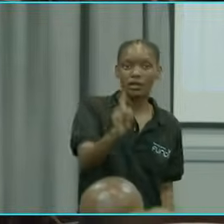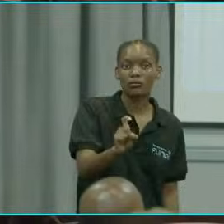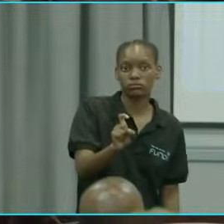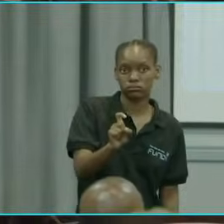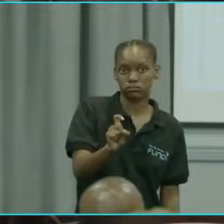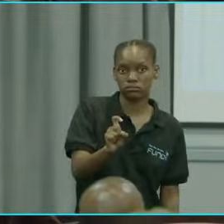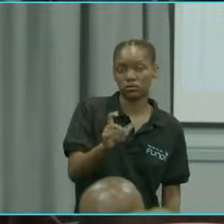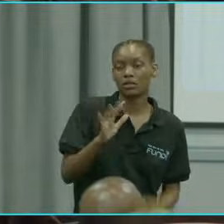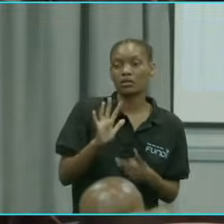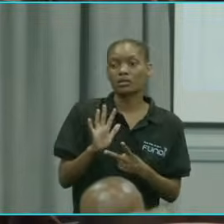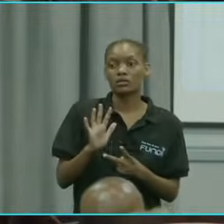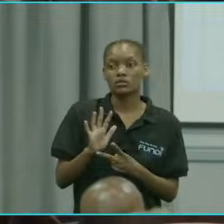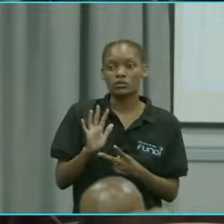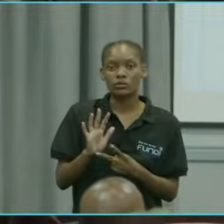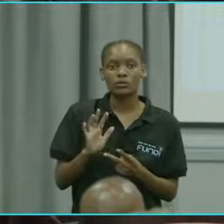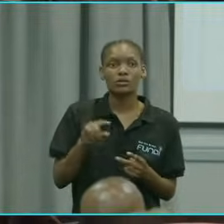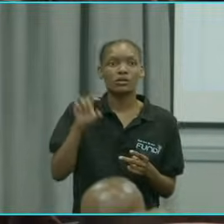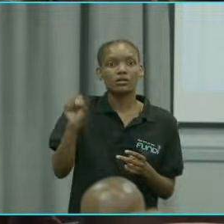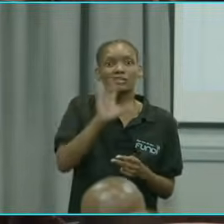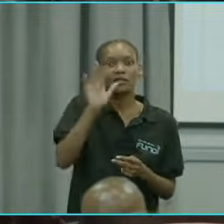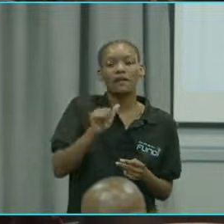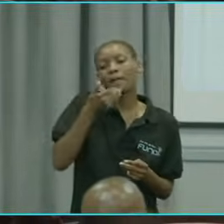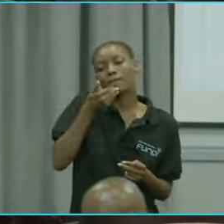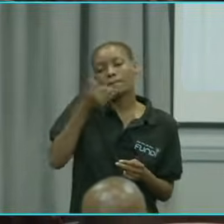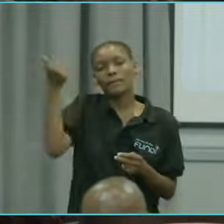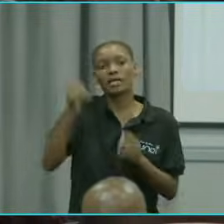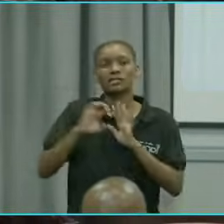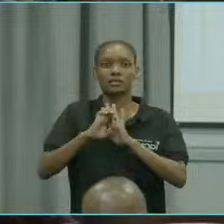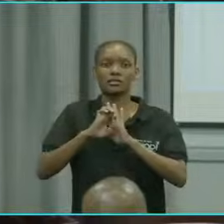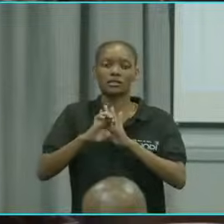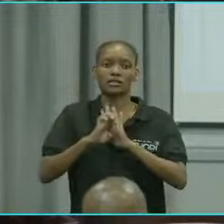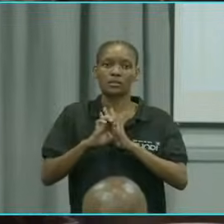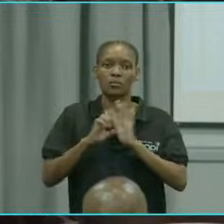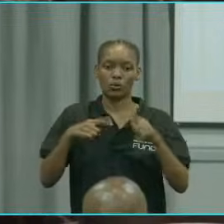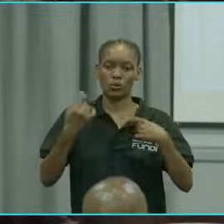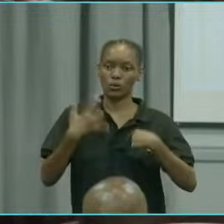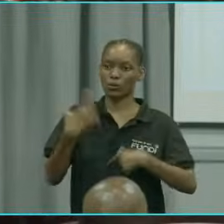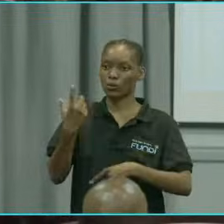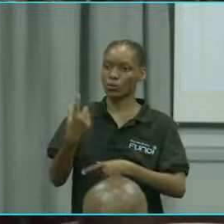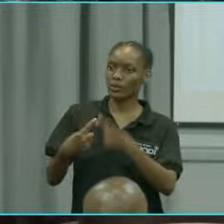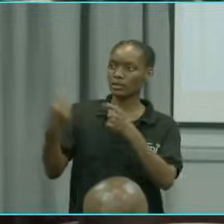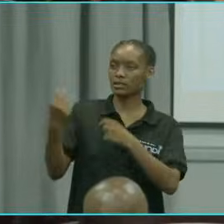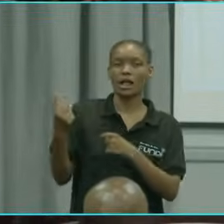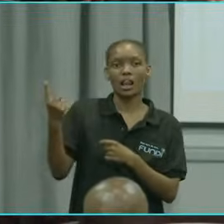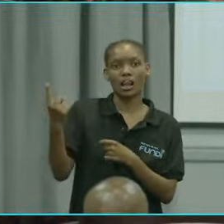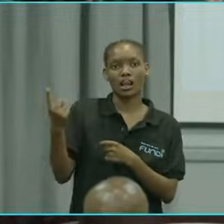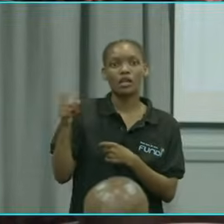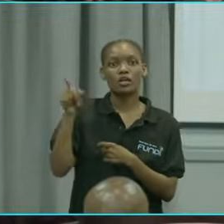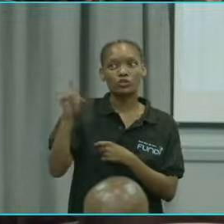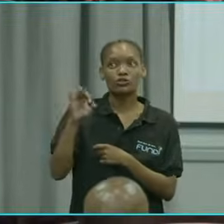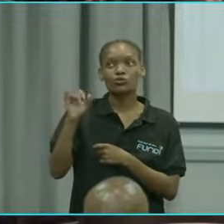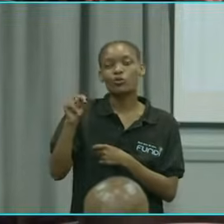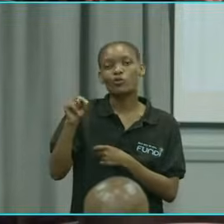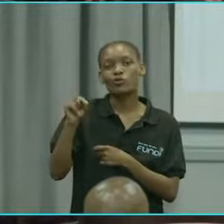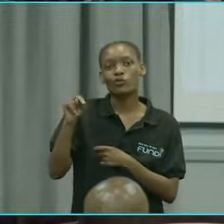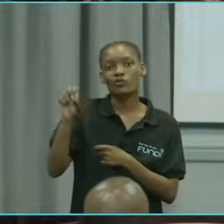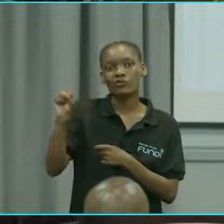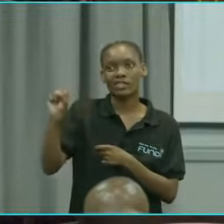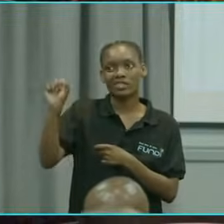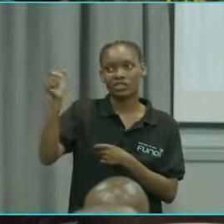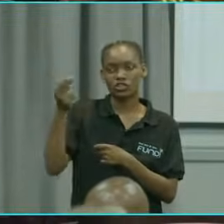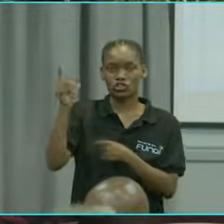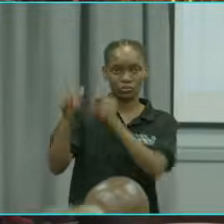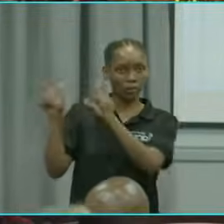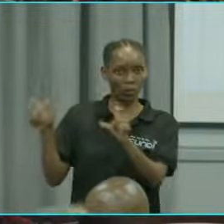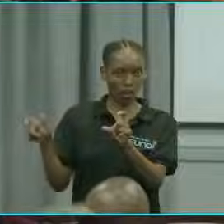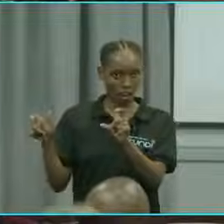sell South Africa's best examples to our Finnish partners? I thank you.